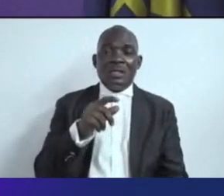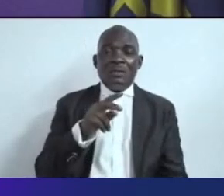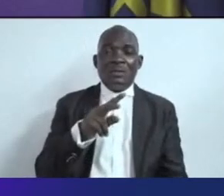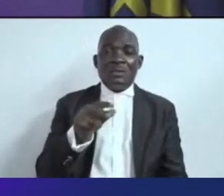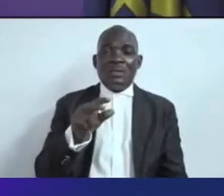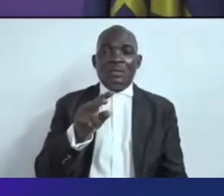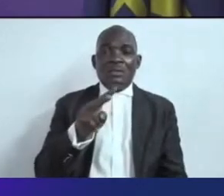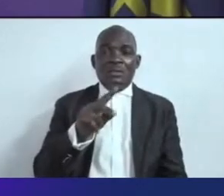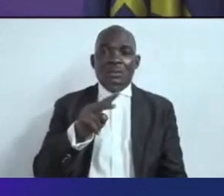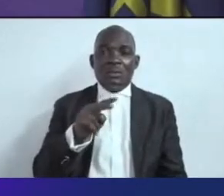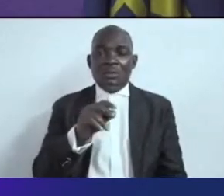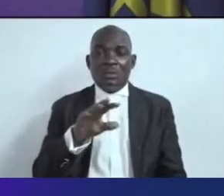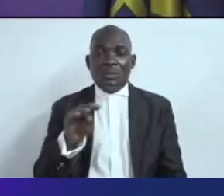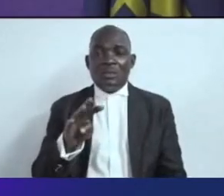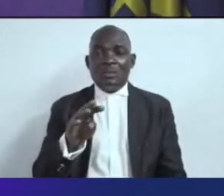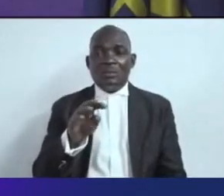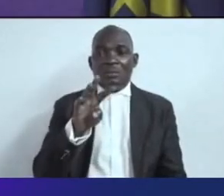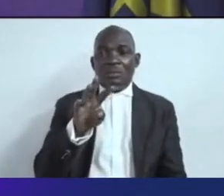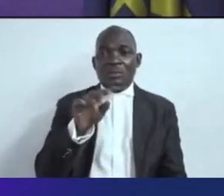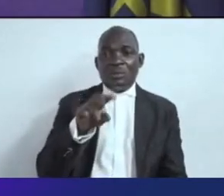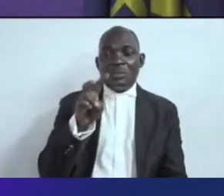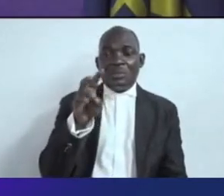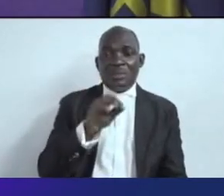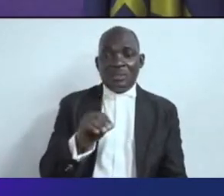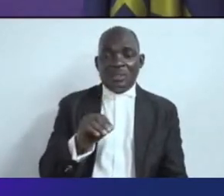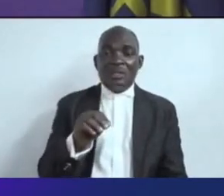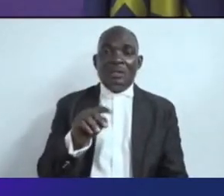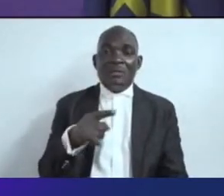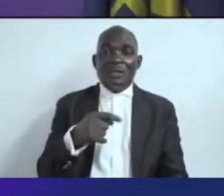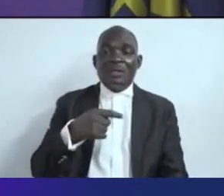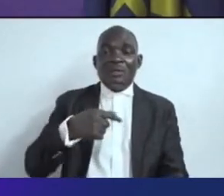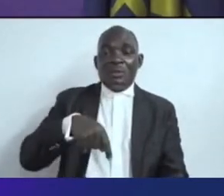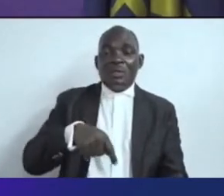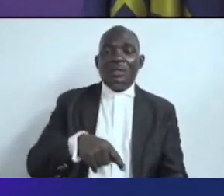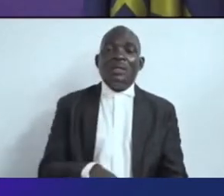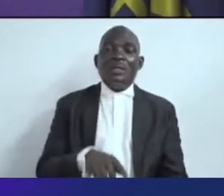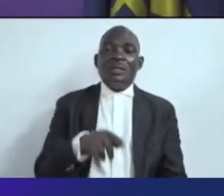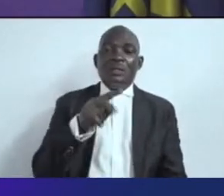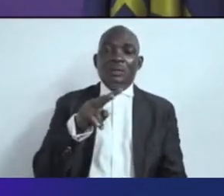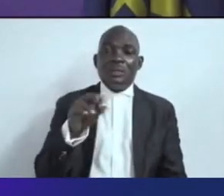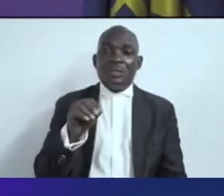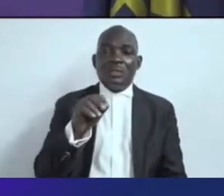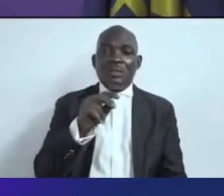2023 and 4.7% in the first quarter of